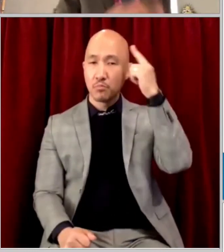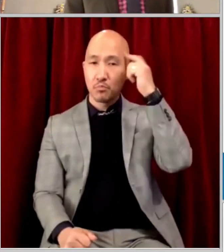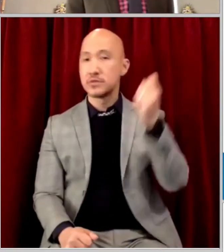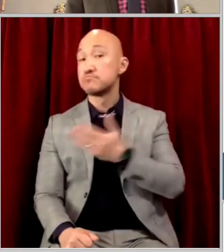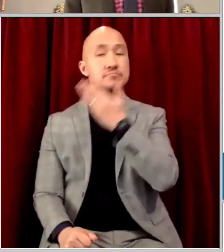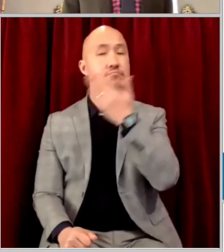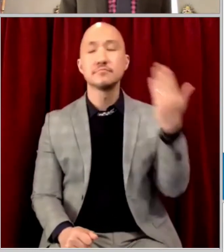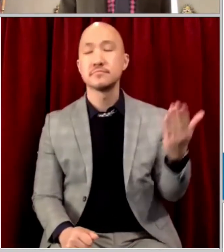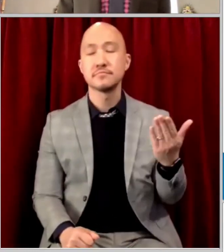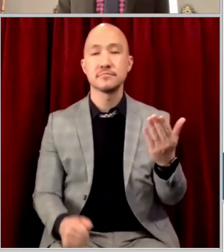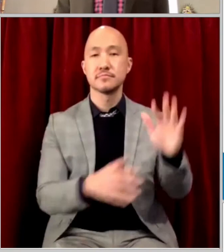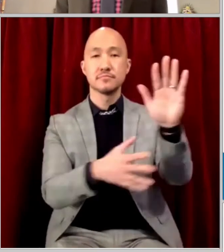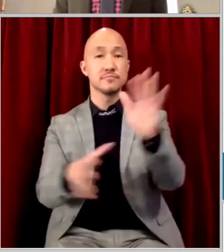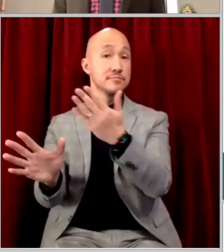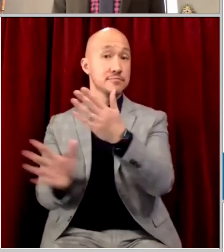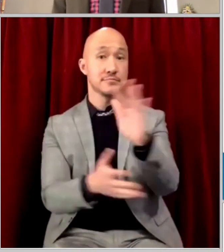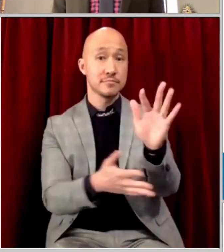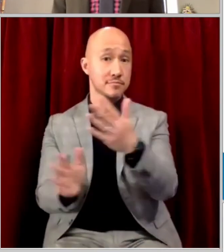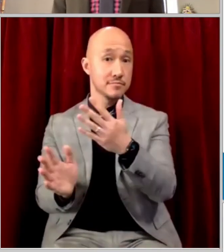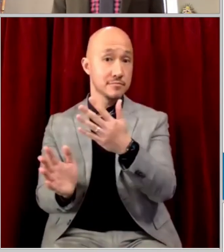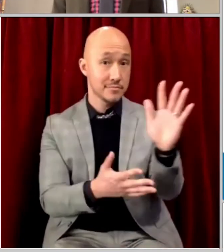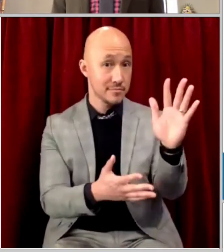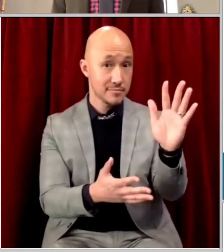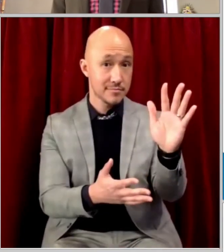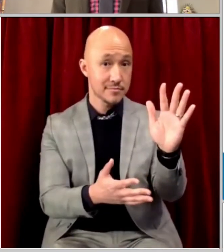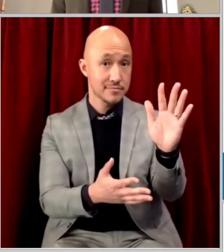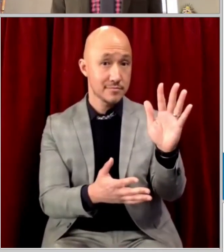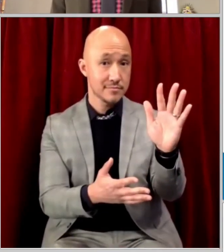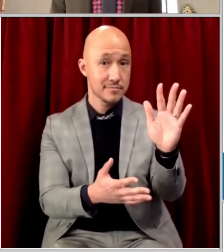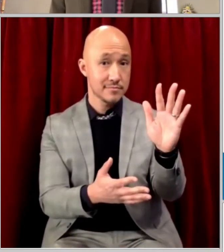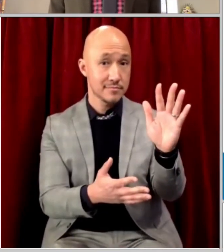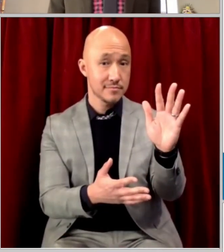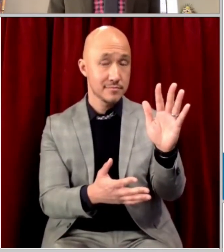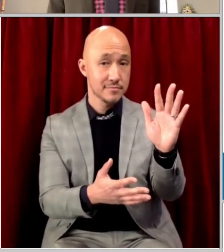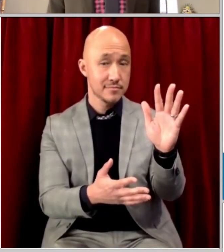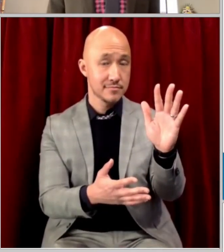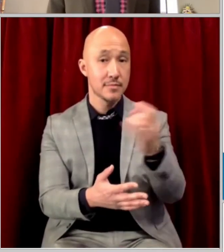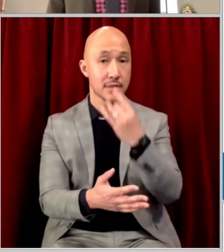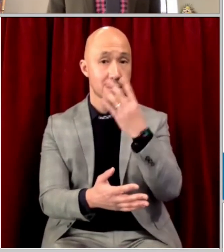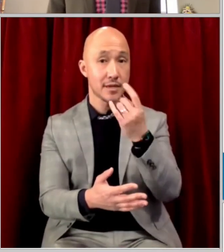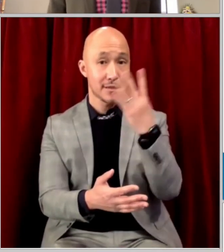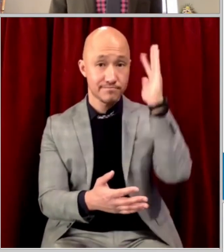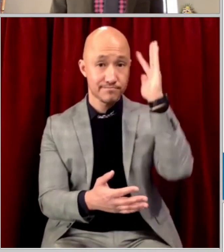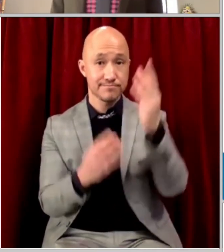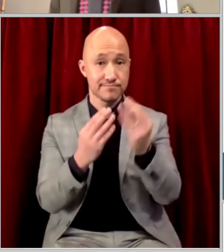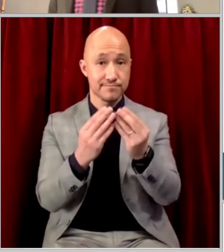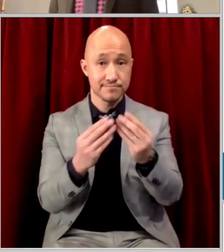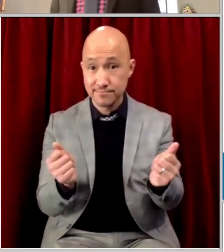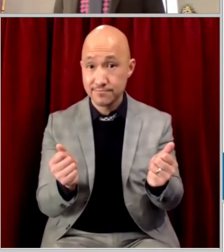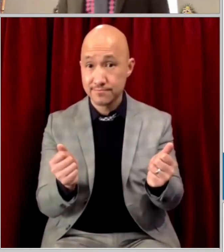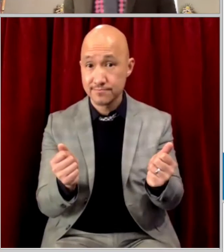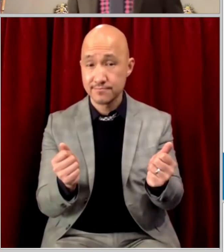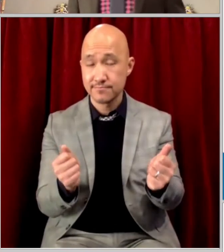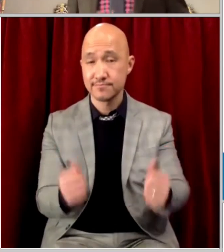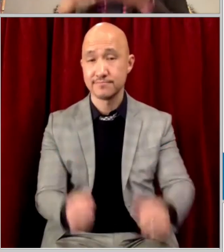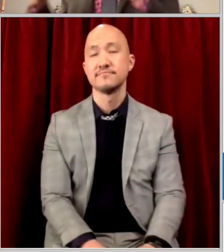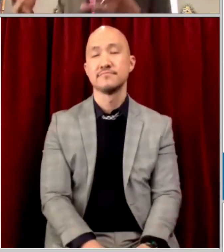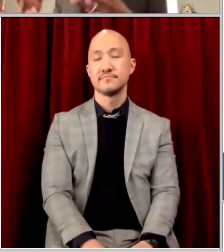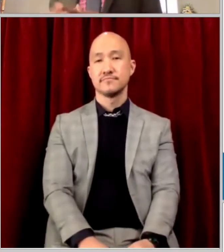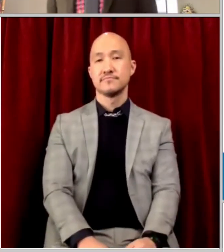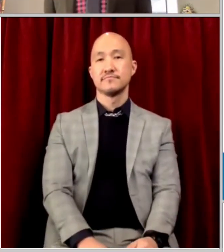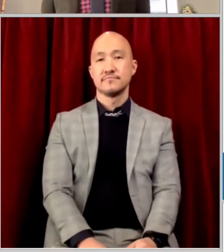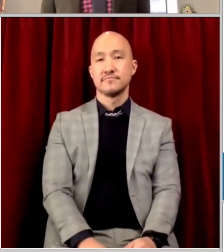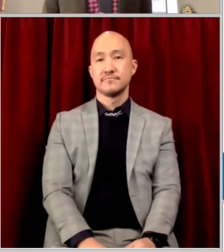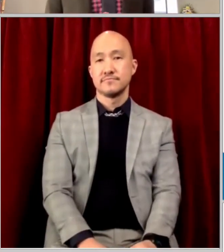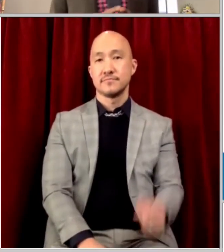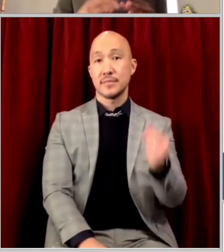Over the long term, the light's going out. It's going out. So every time you decide, I'm not going